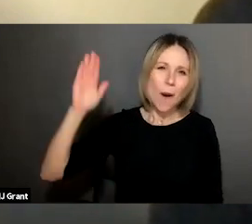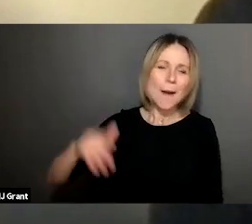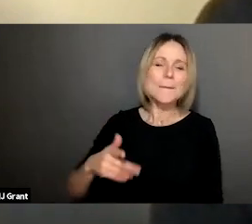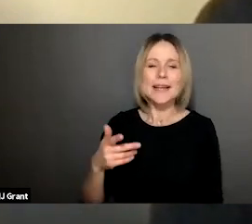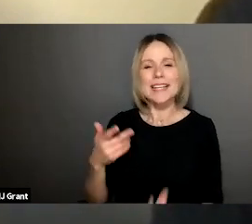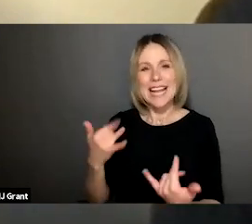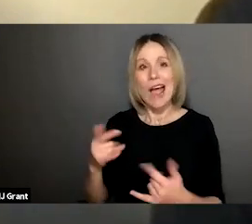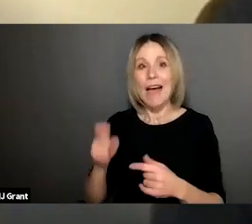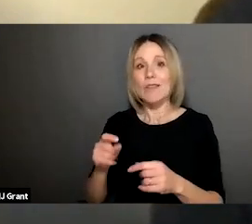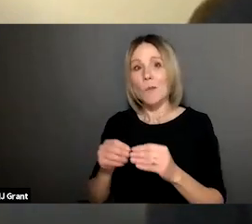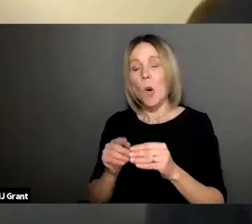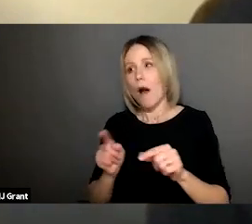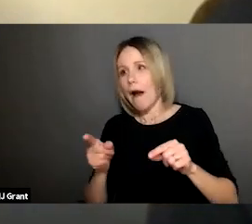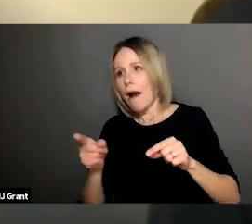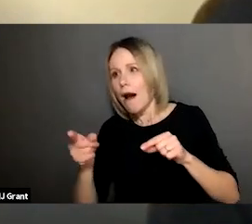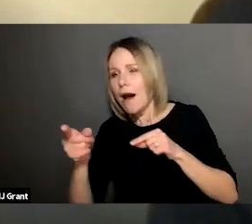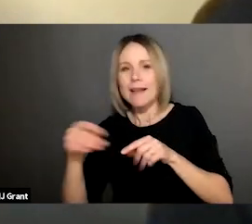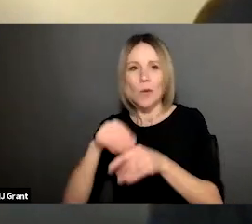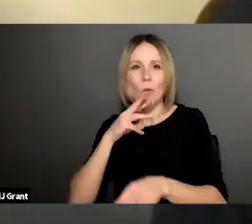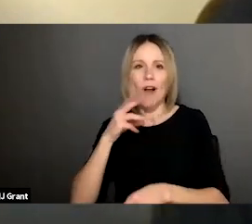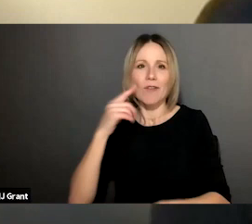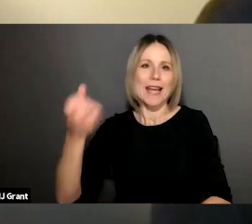that. I love a mackerel run